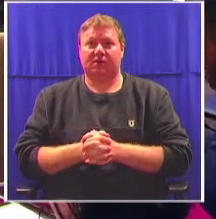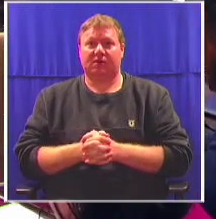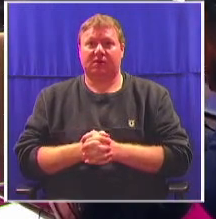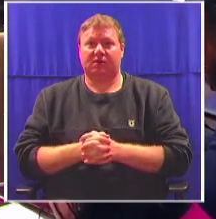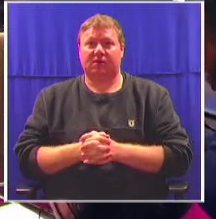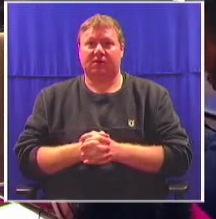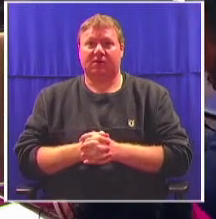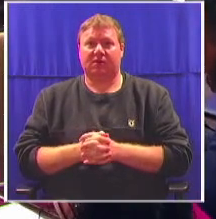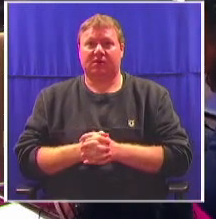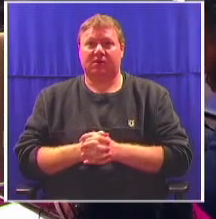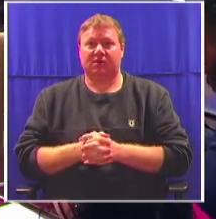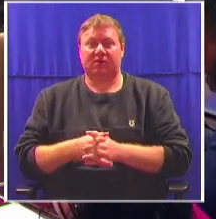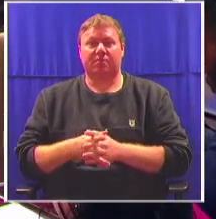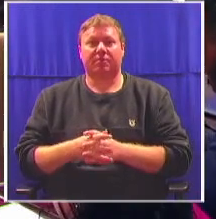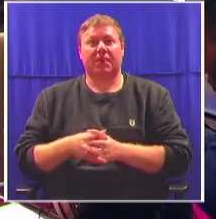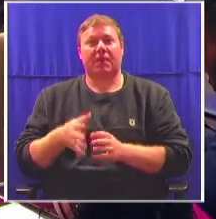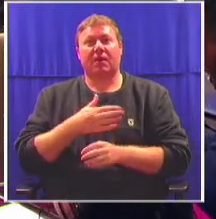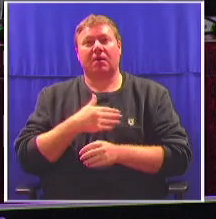Madam Speaker,